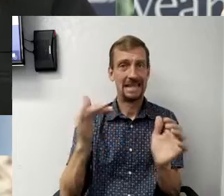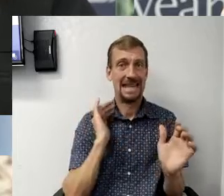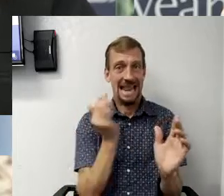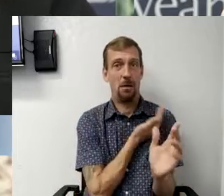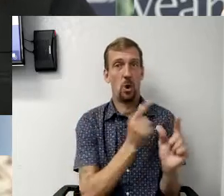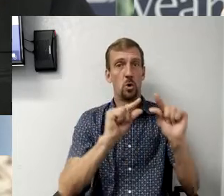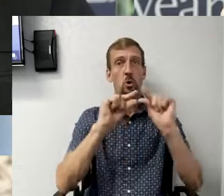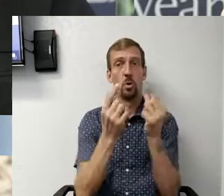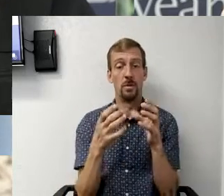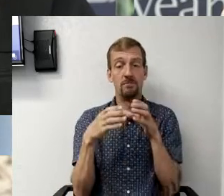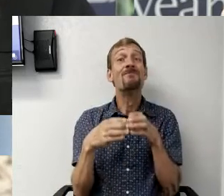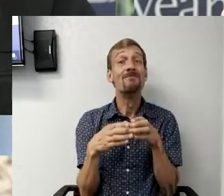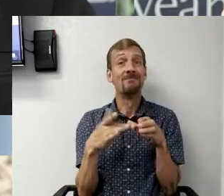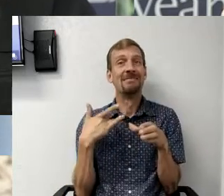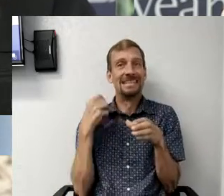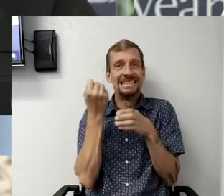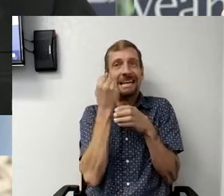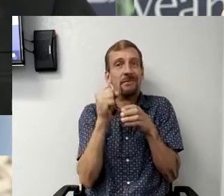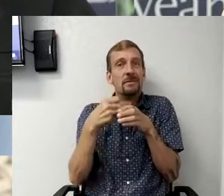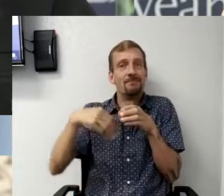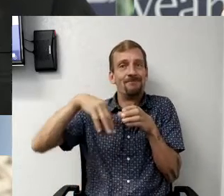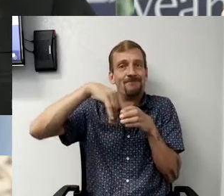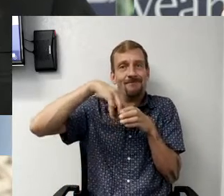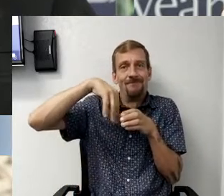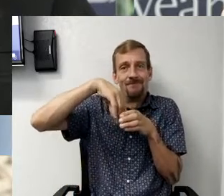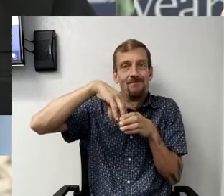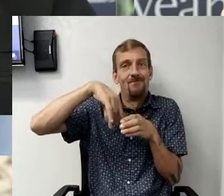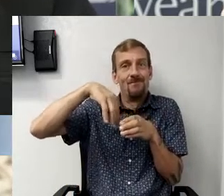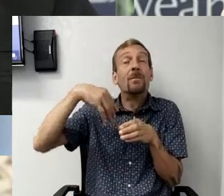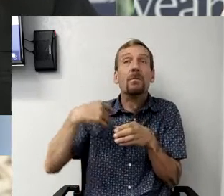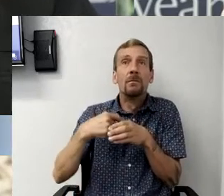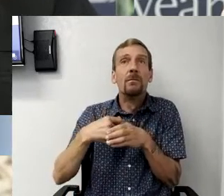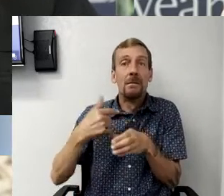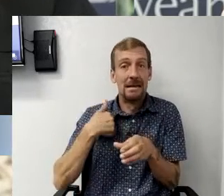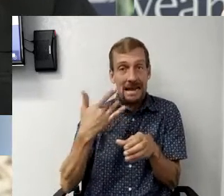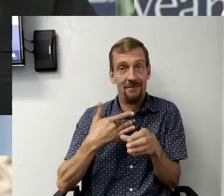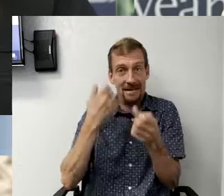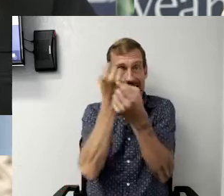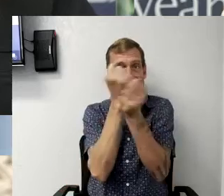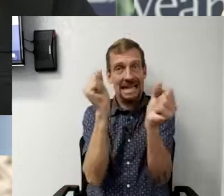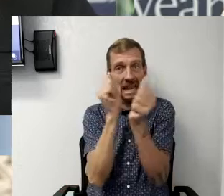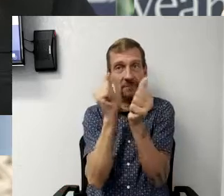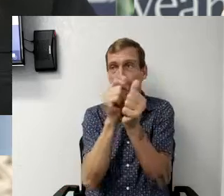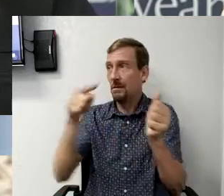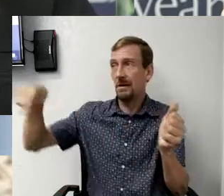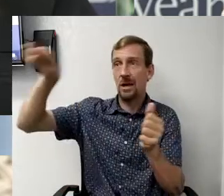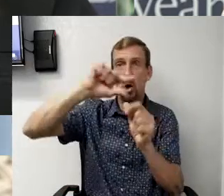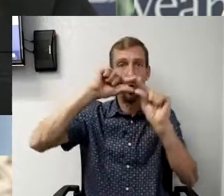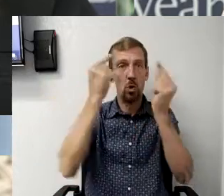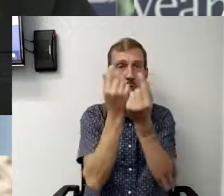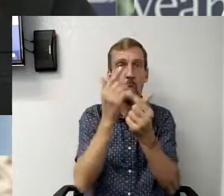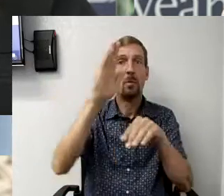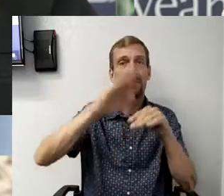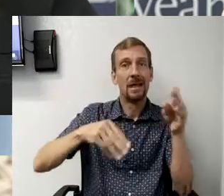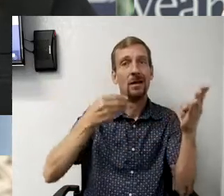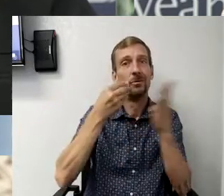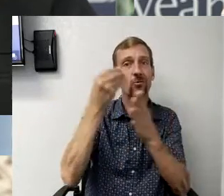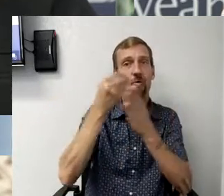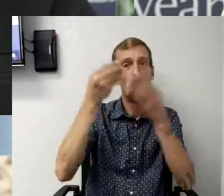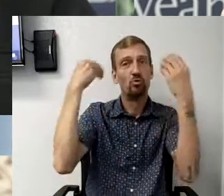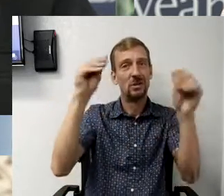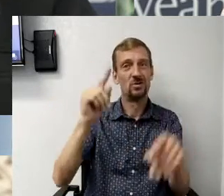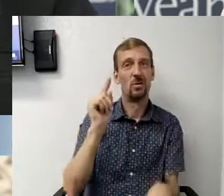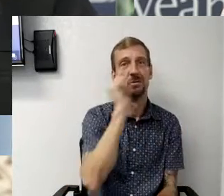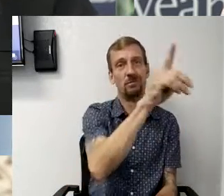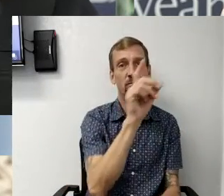and that we feel safe around. I feel much safer around the group that's in this room than walking down the grocery store aisles